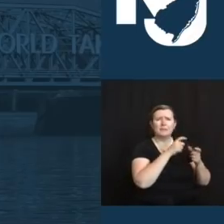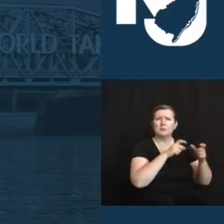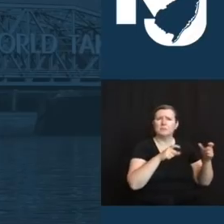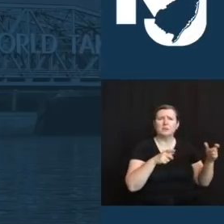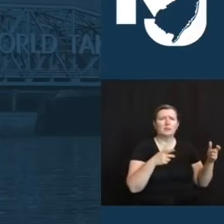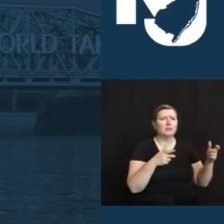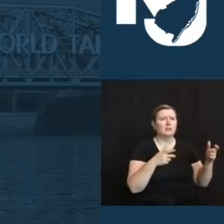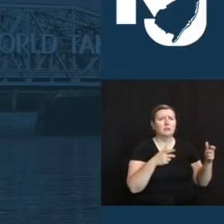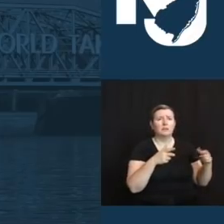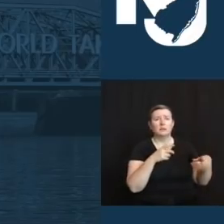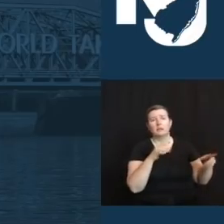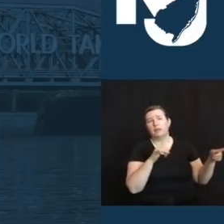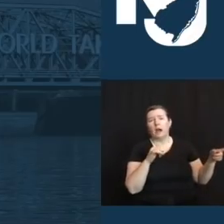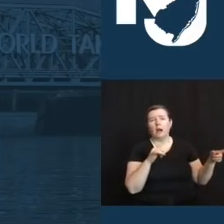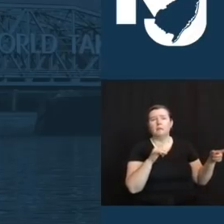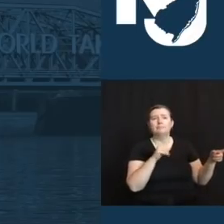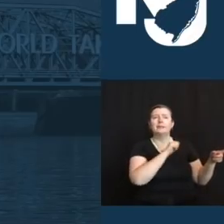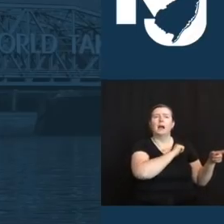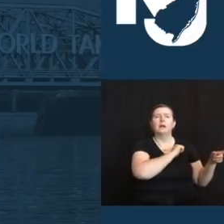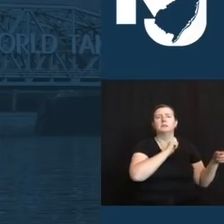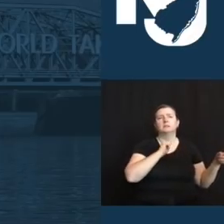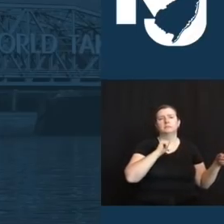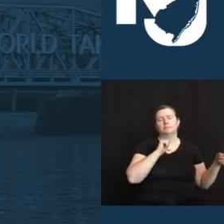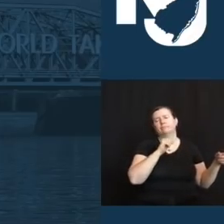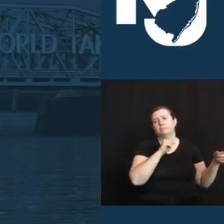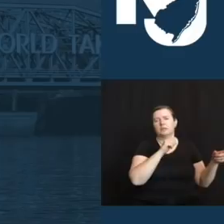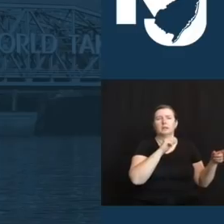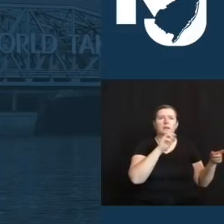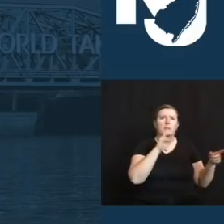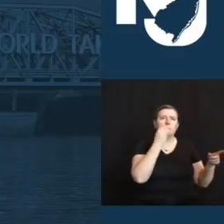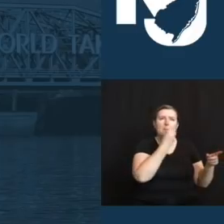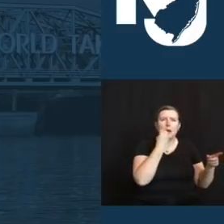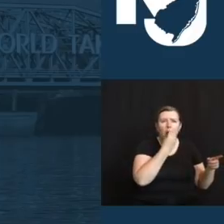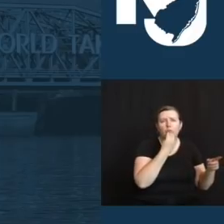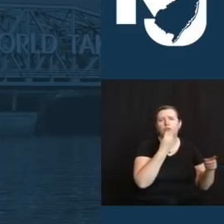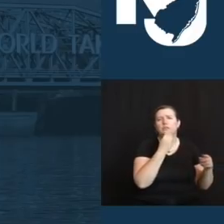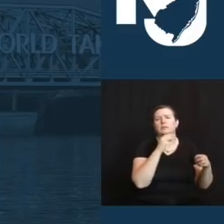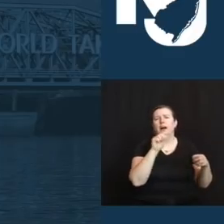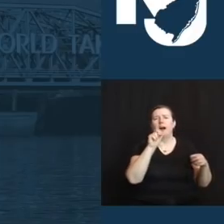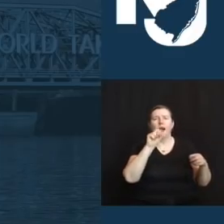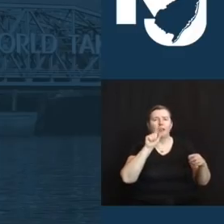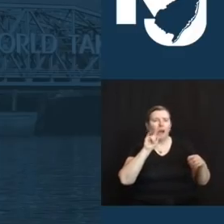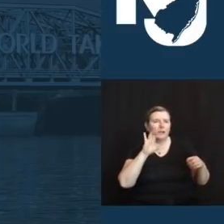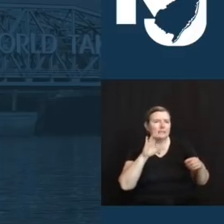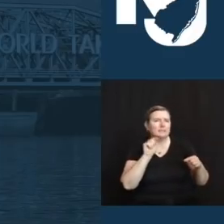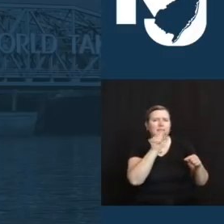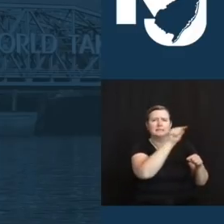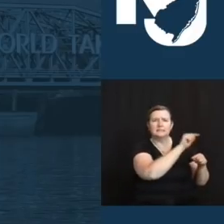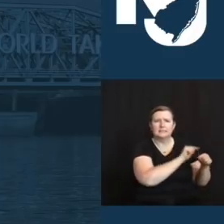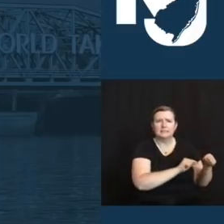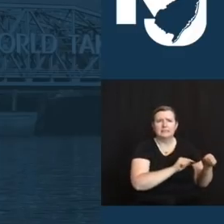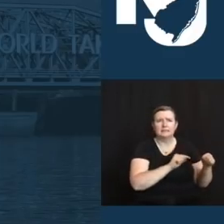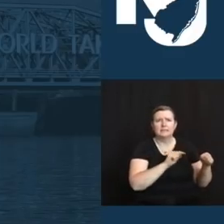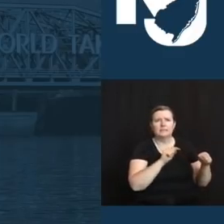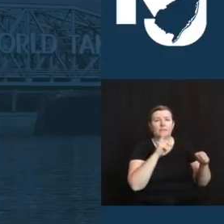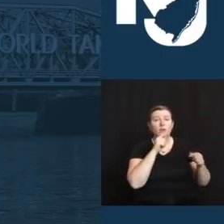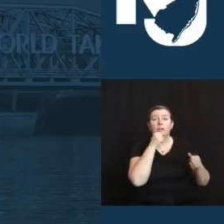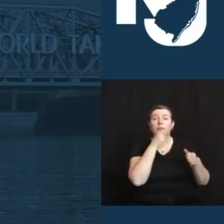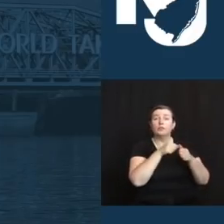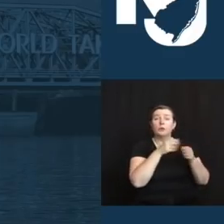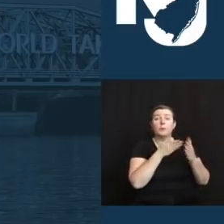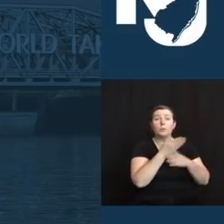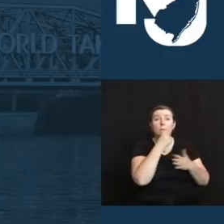Monmouth County, I think there's a third one as well, where there's a transposing of sender addresses versus receiver addresses